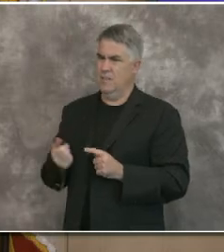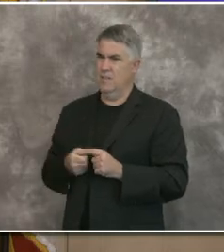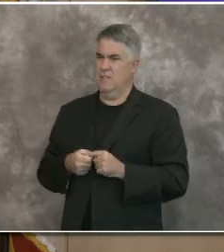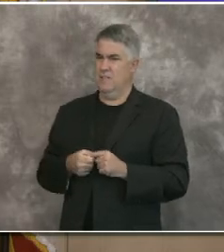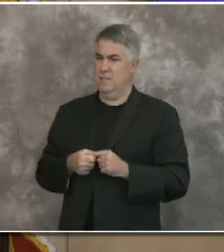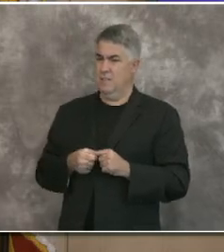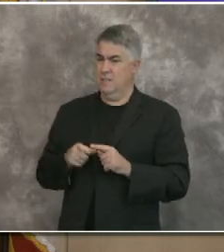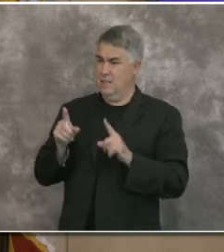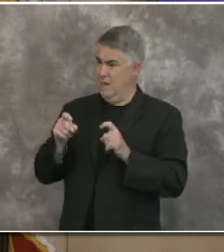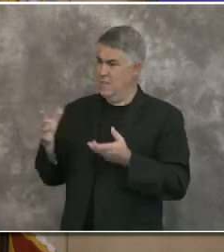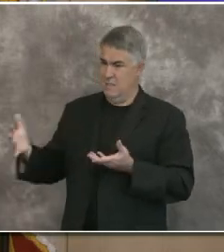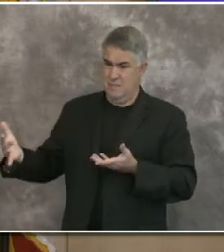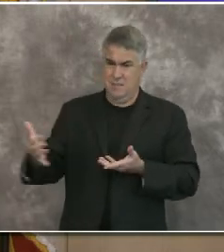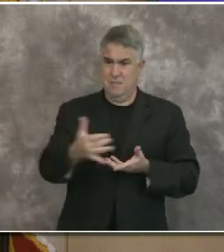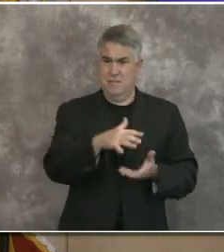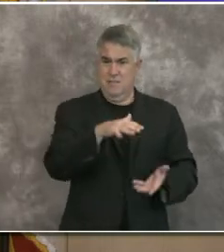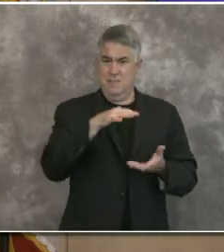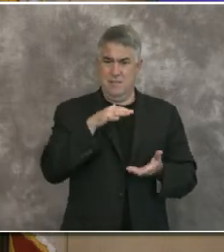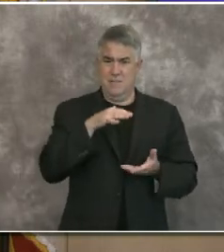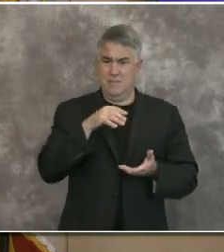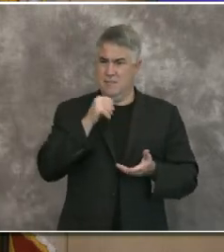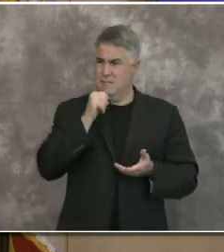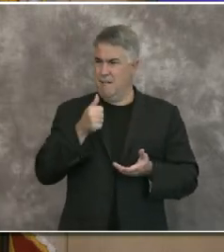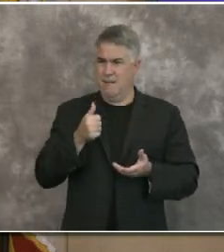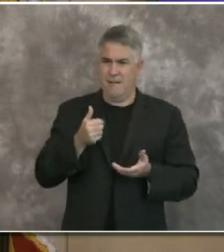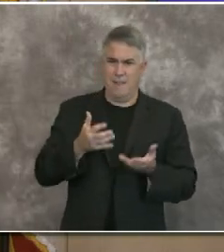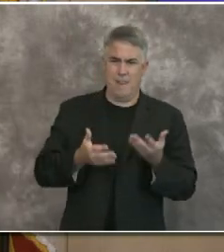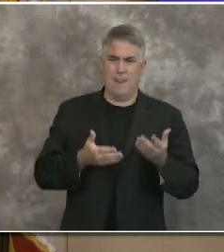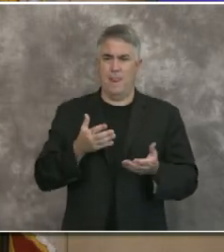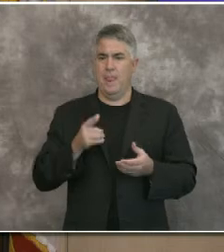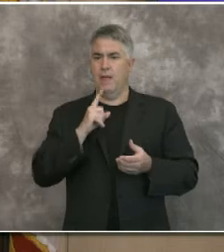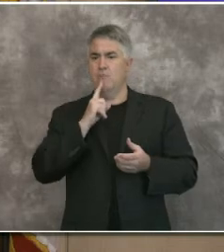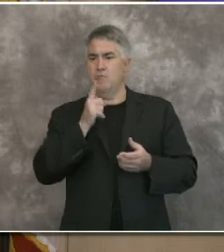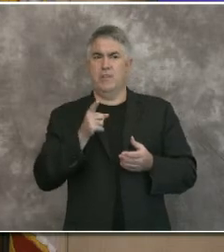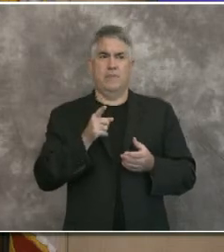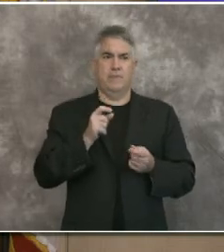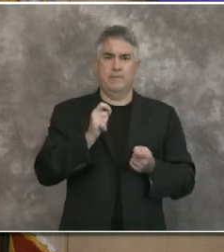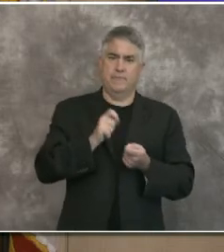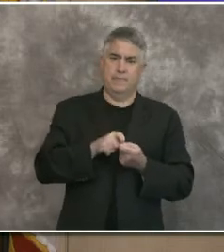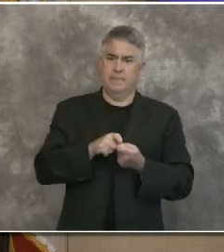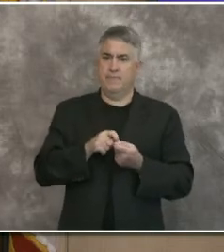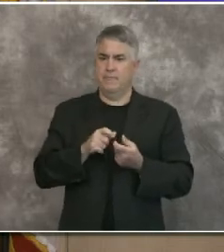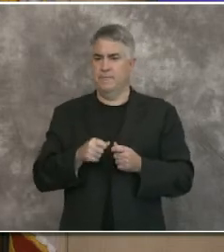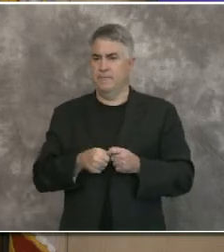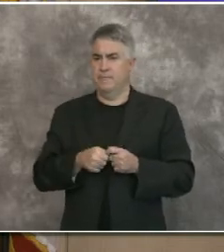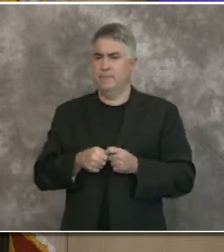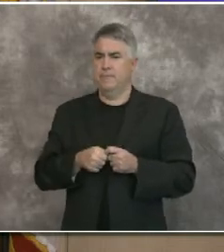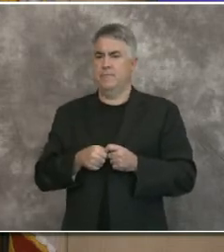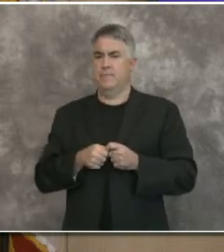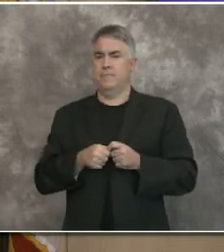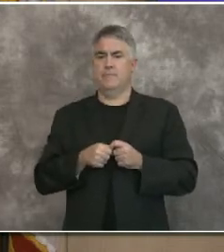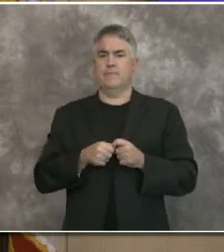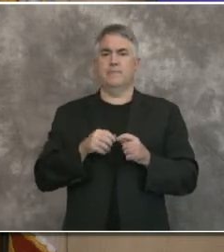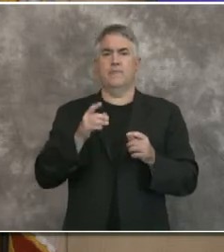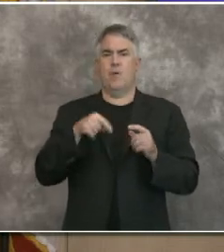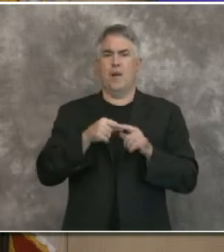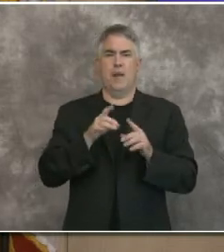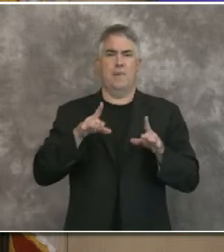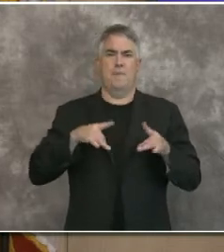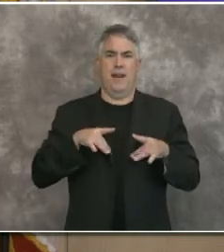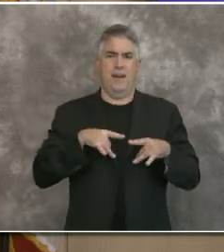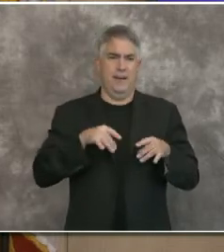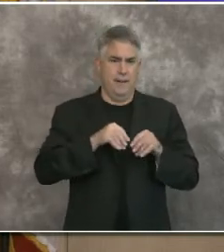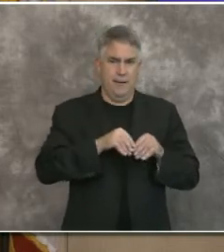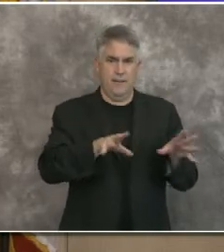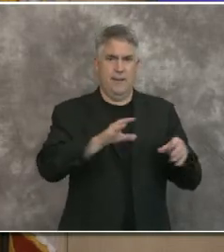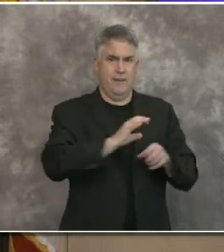in, it seems like perhaps we're not getting a real-time view of when new positive cases are actually testing